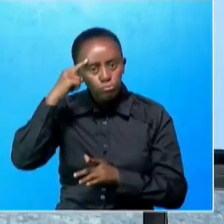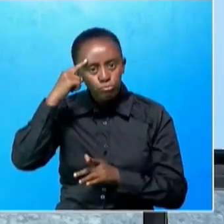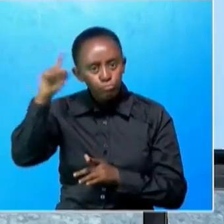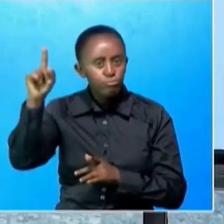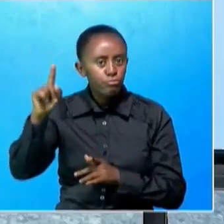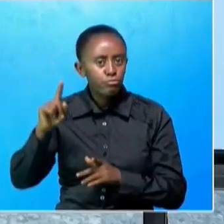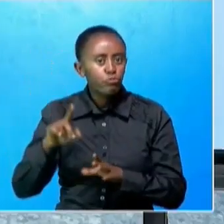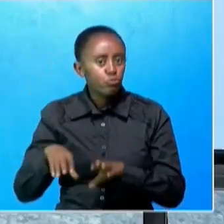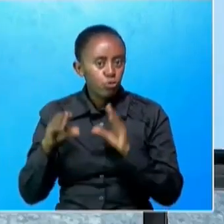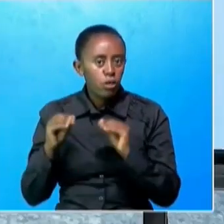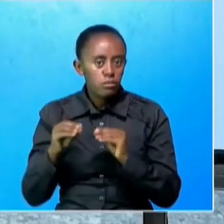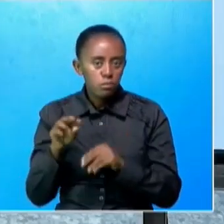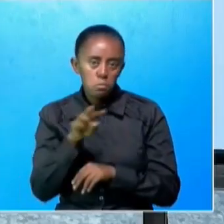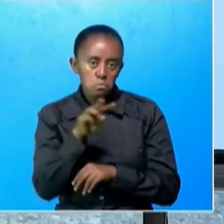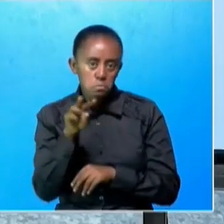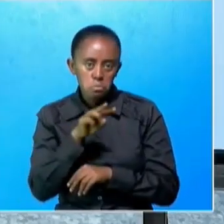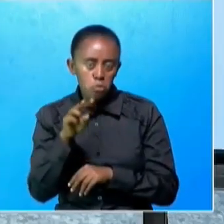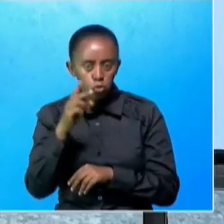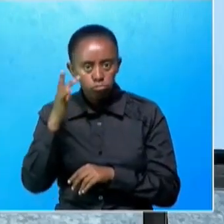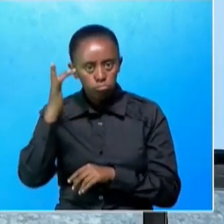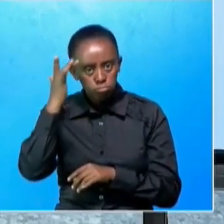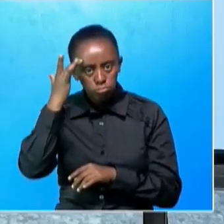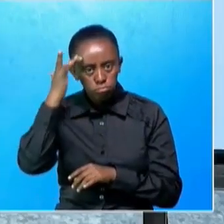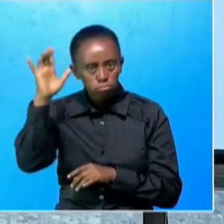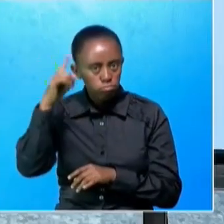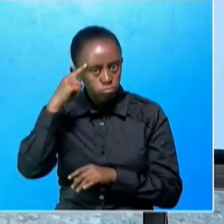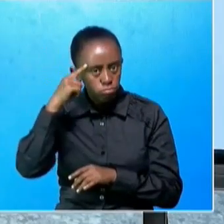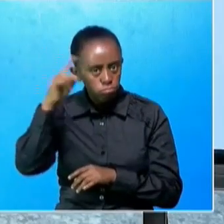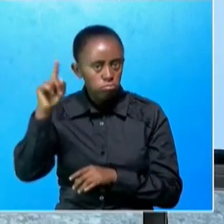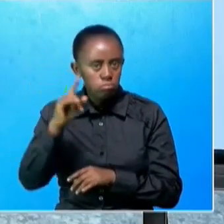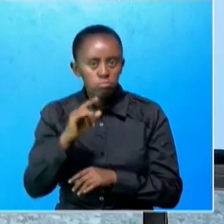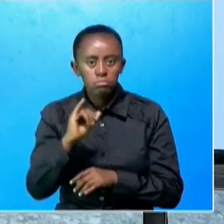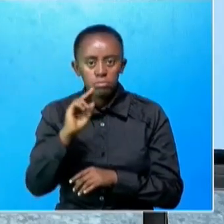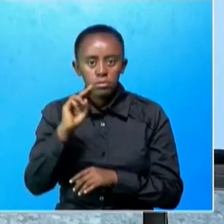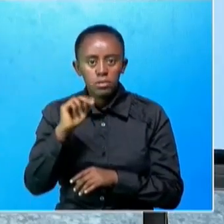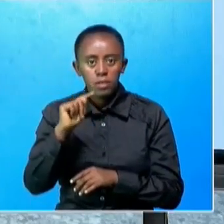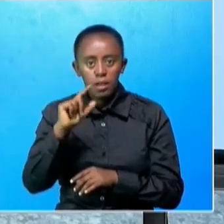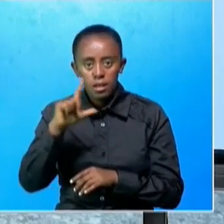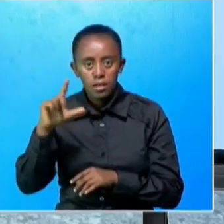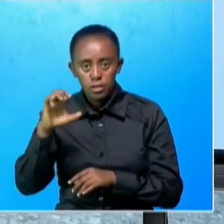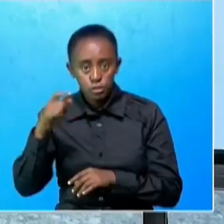both intelligent. Okay.